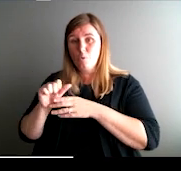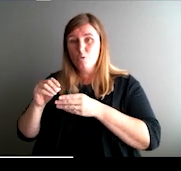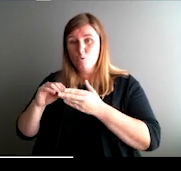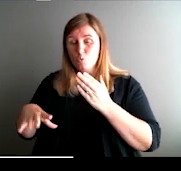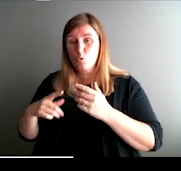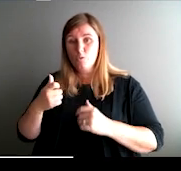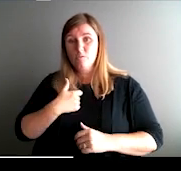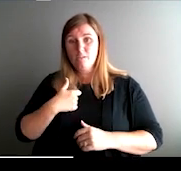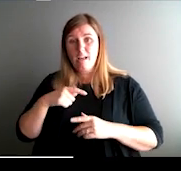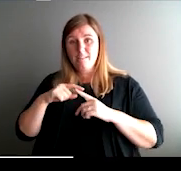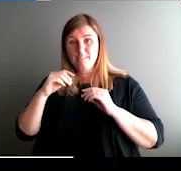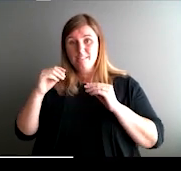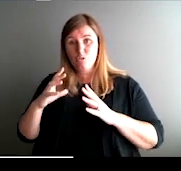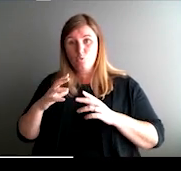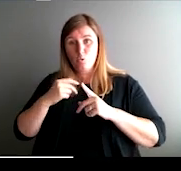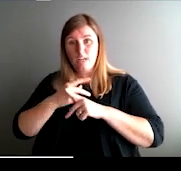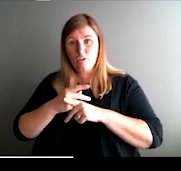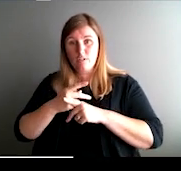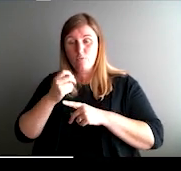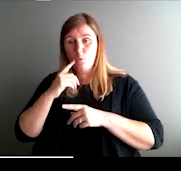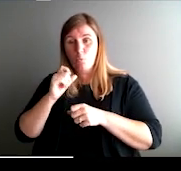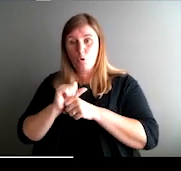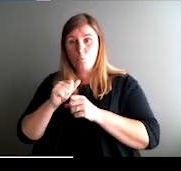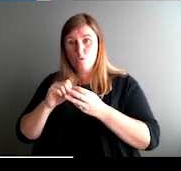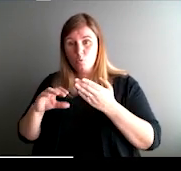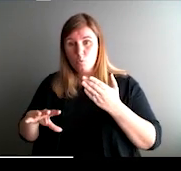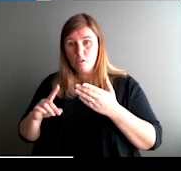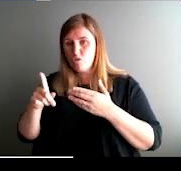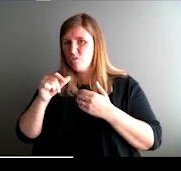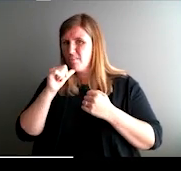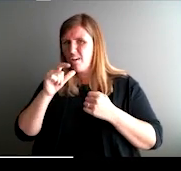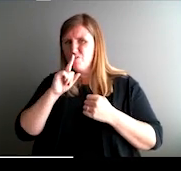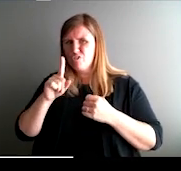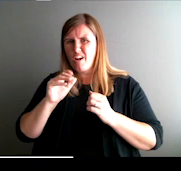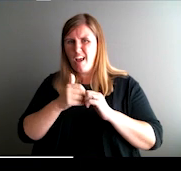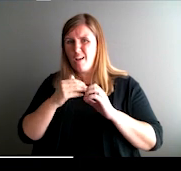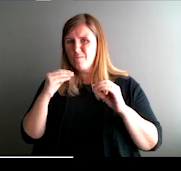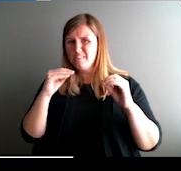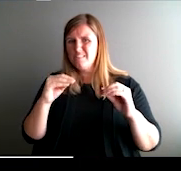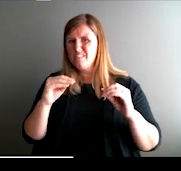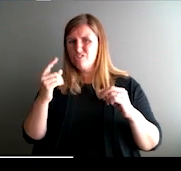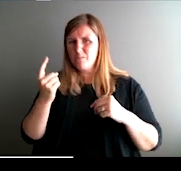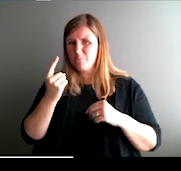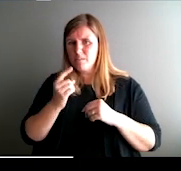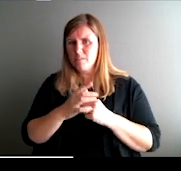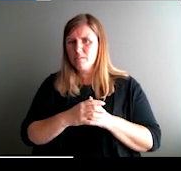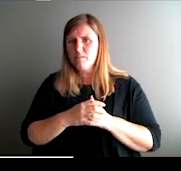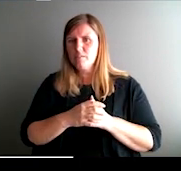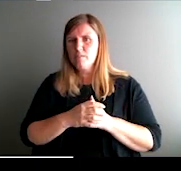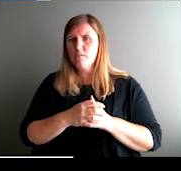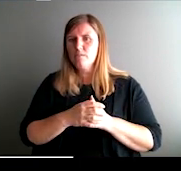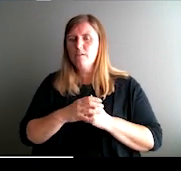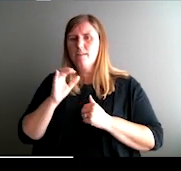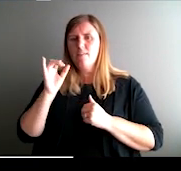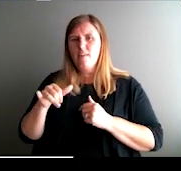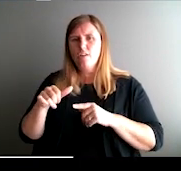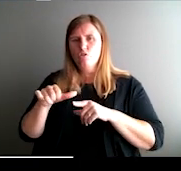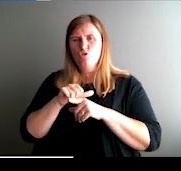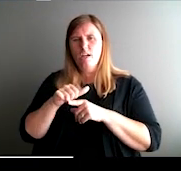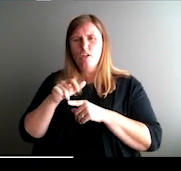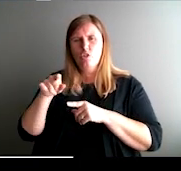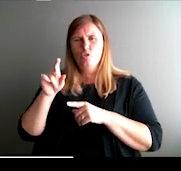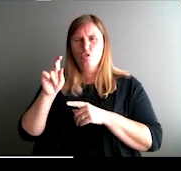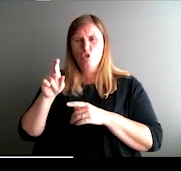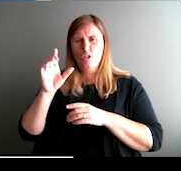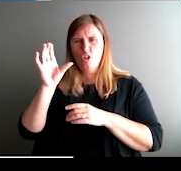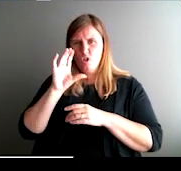as a teacher or as a caregiver are working with students and you're not sure how to teach something, that's training that you